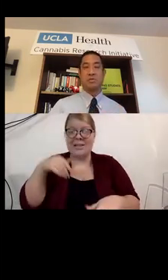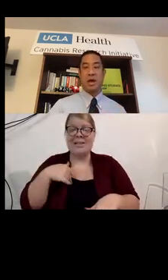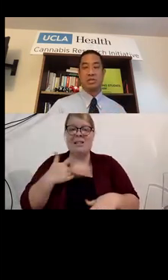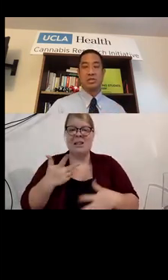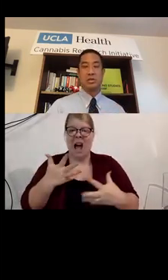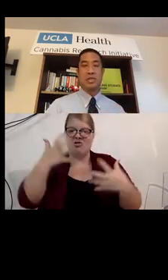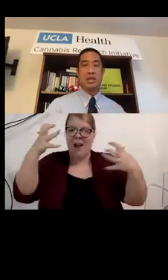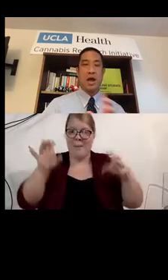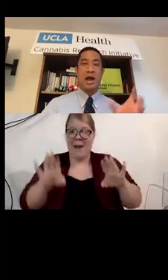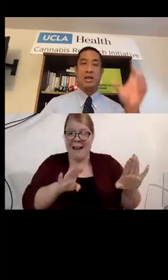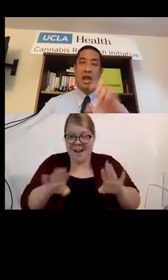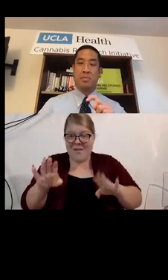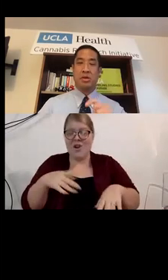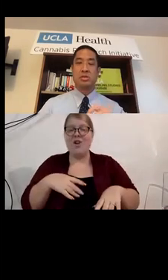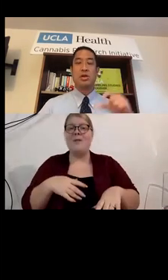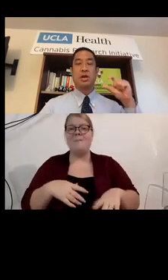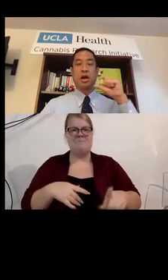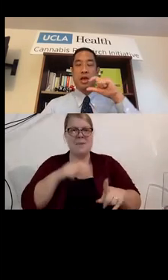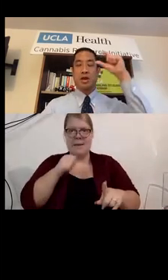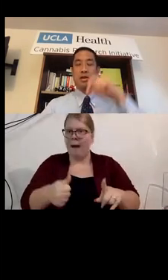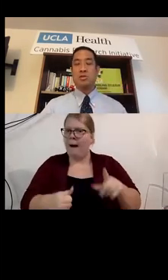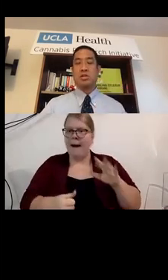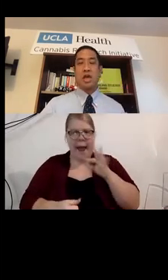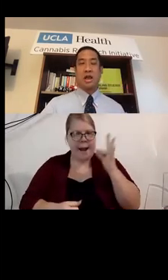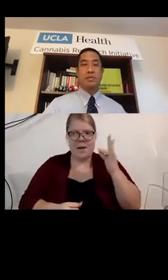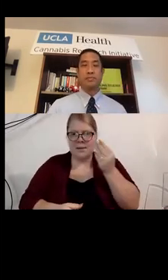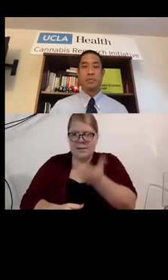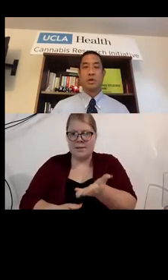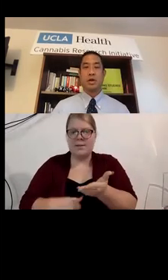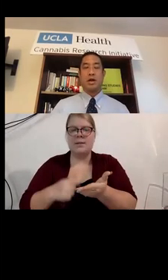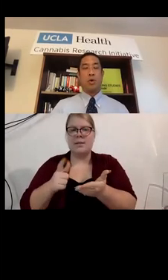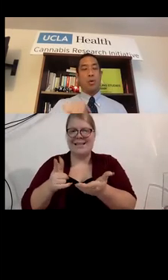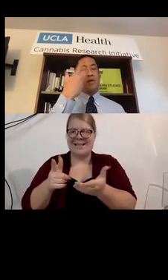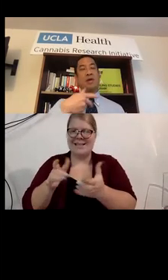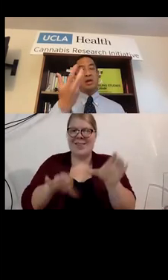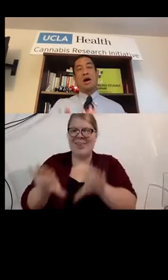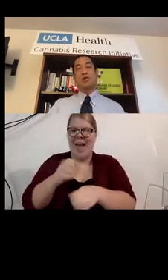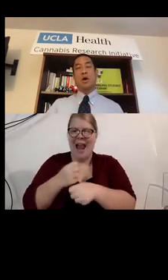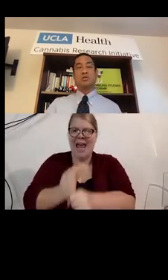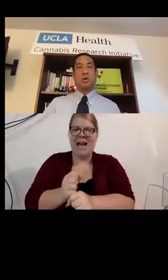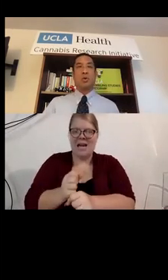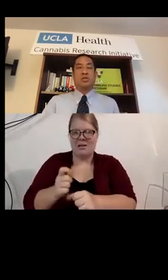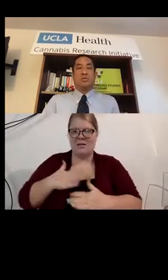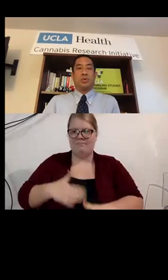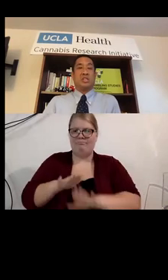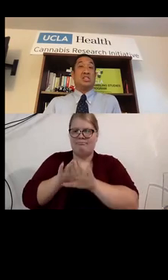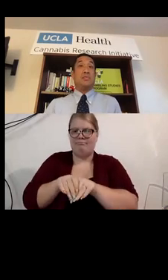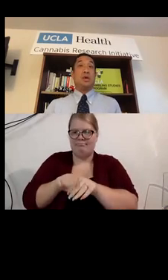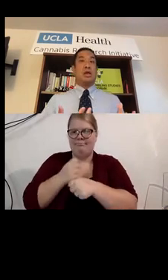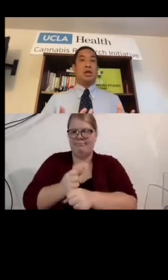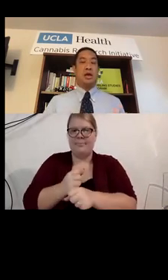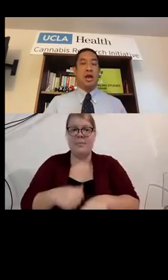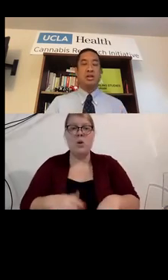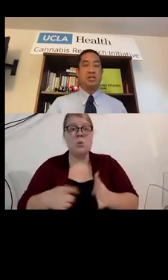from spice, not cannabis, again, synthetic. We oftentimes get a lot of questions about what's the difference between